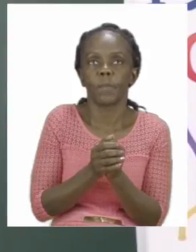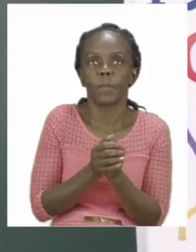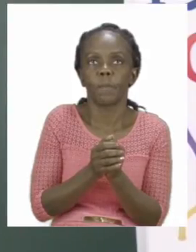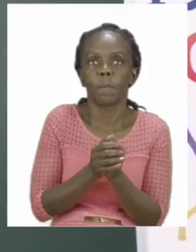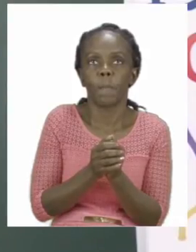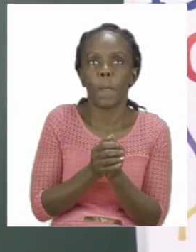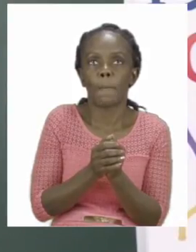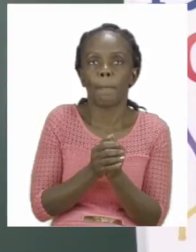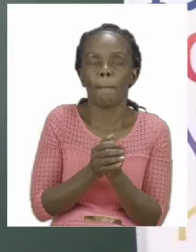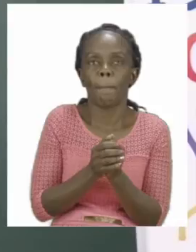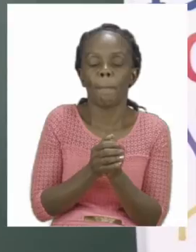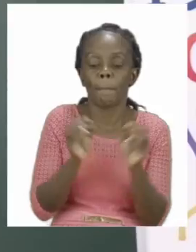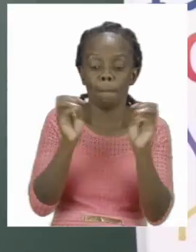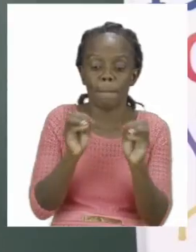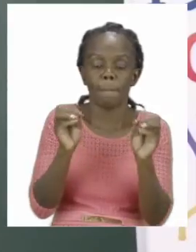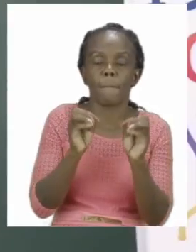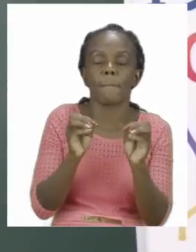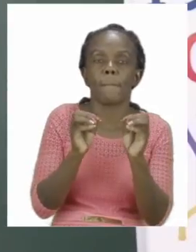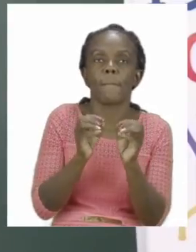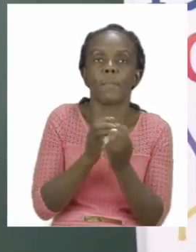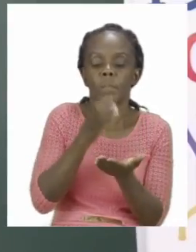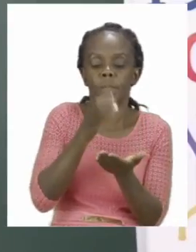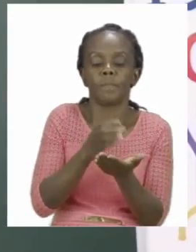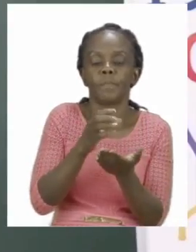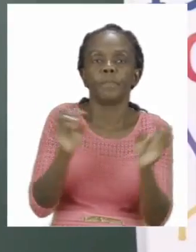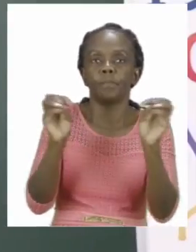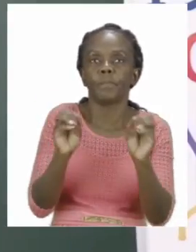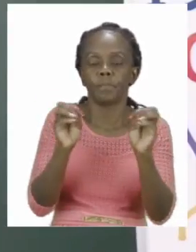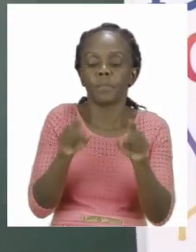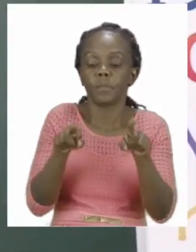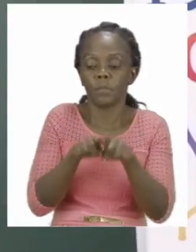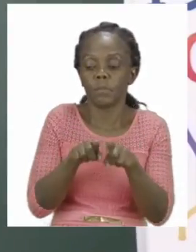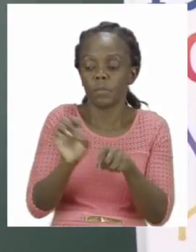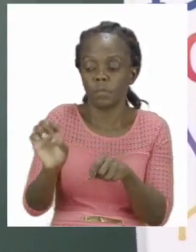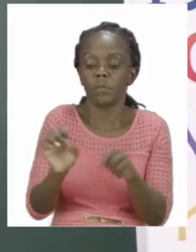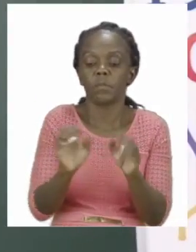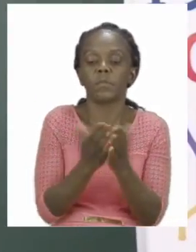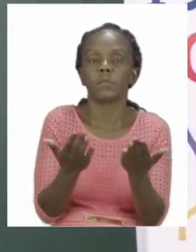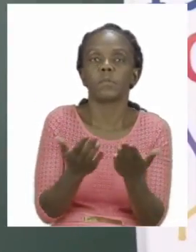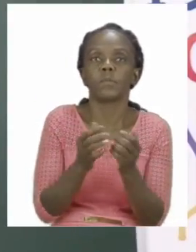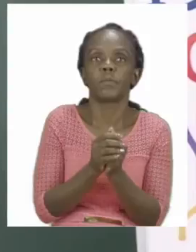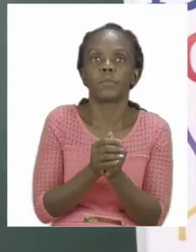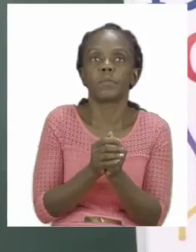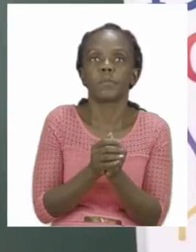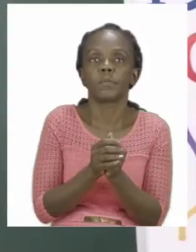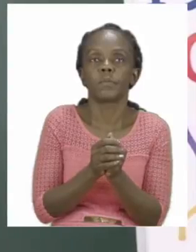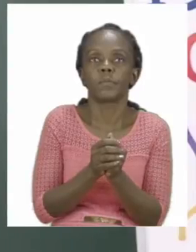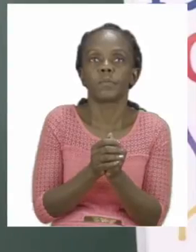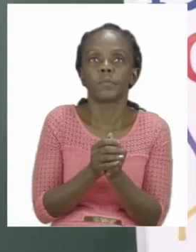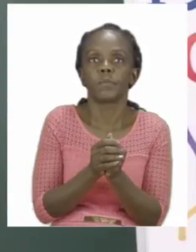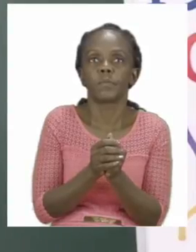is empty, just like the ones in your book. But I poured some